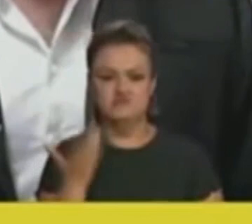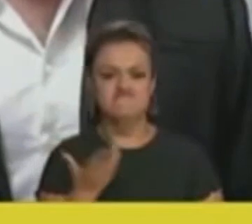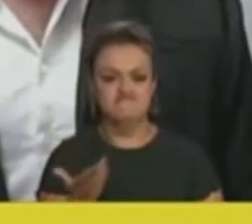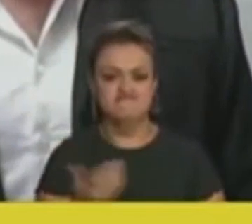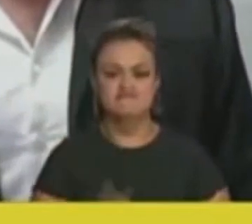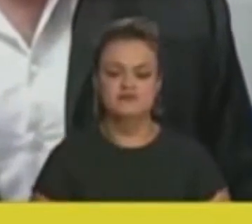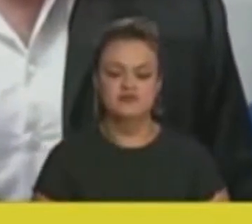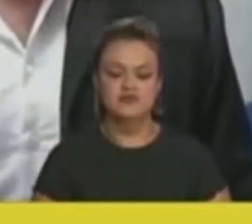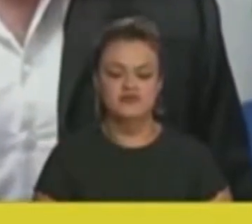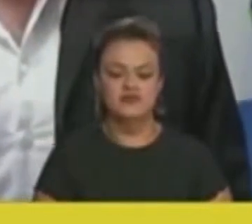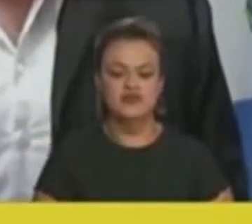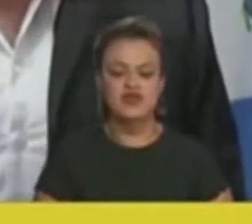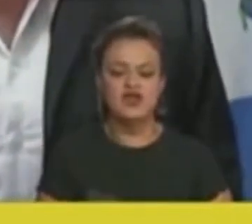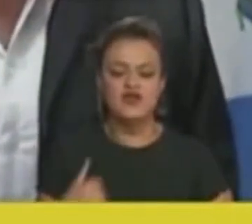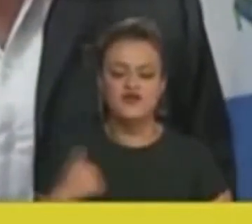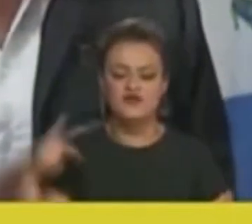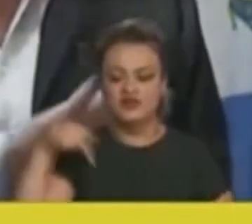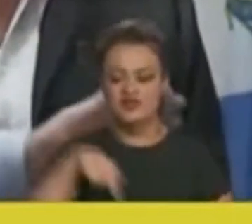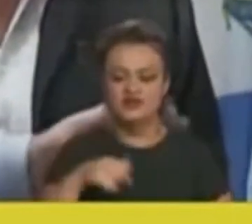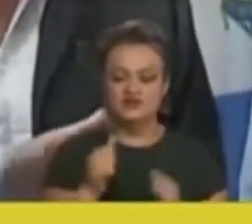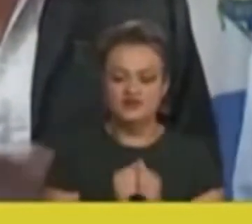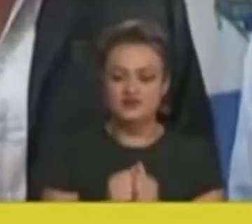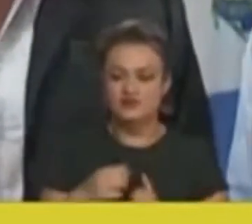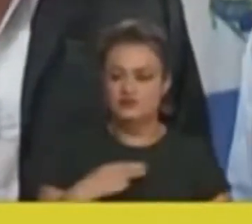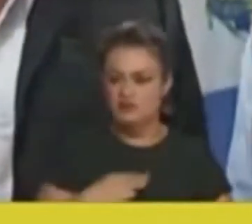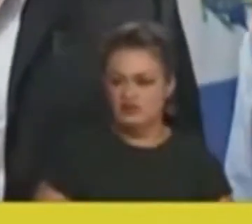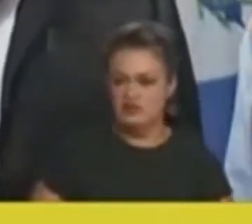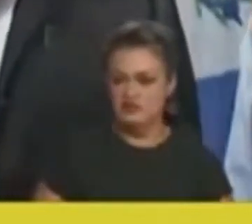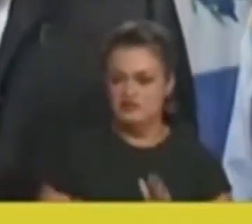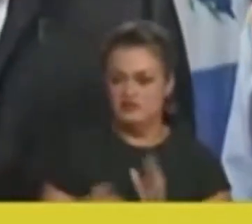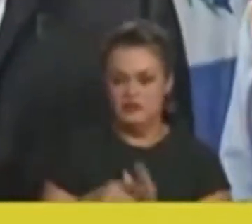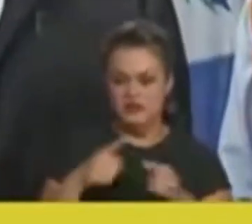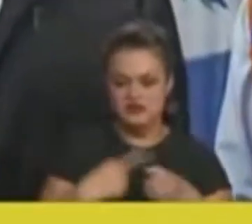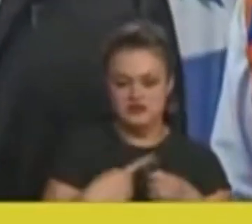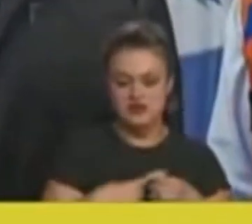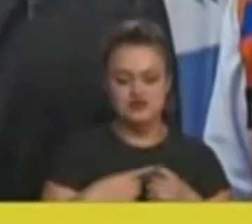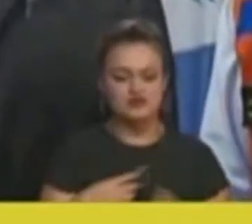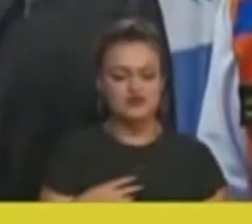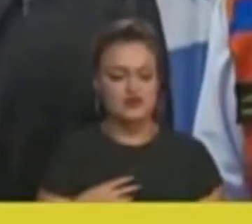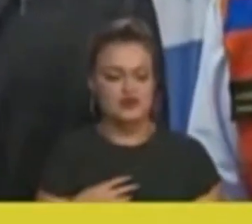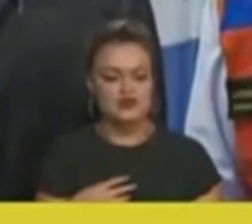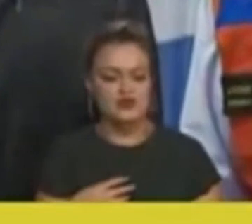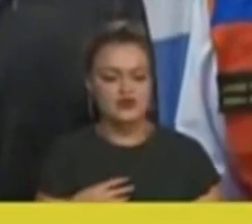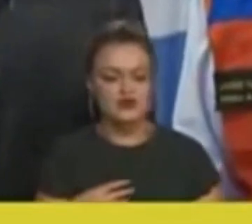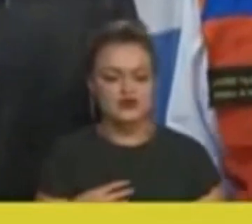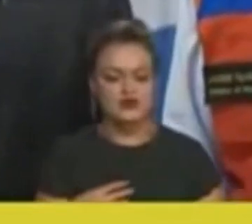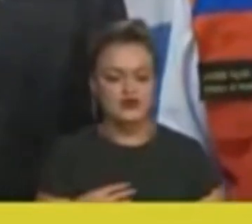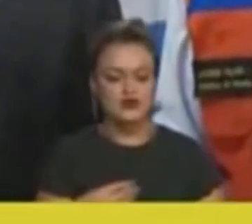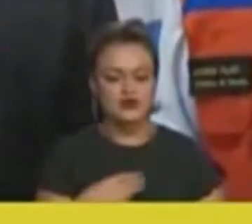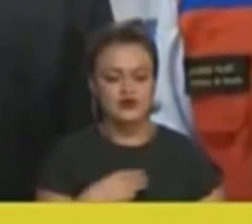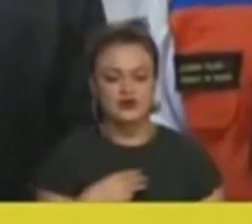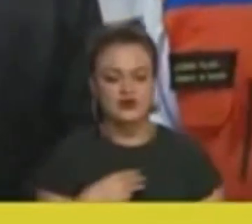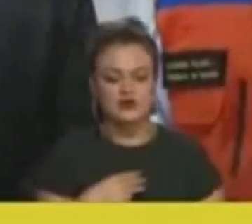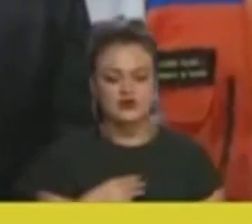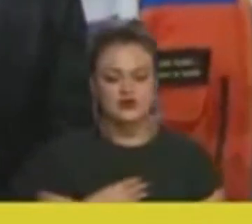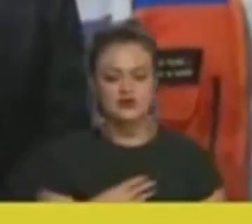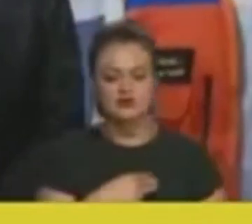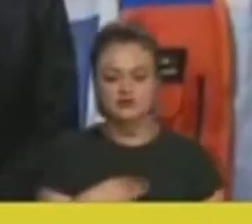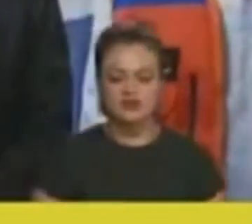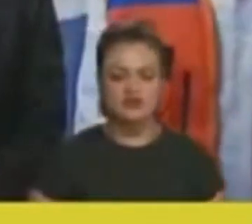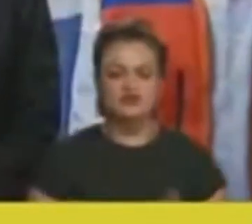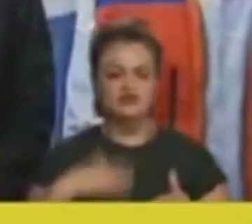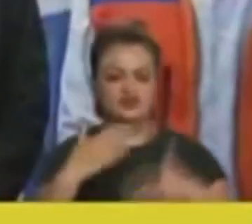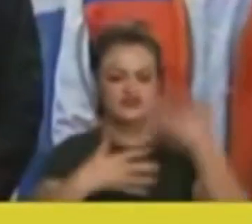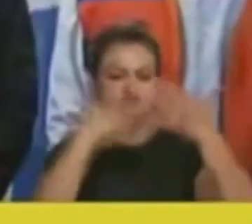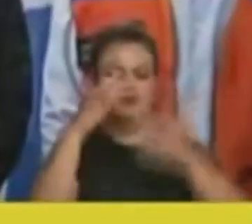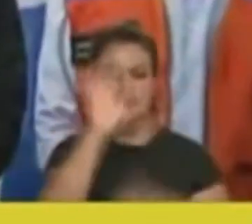and together with the regional development minister so the people could discuss and know. Do